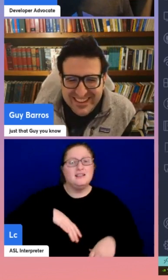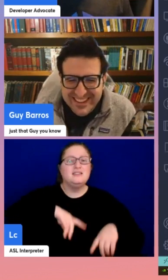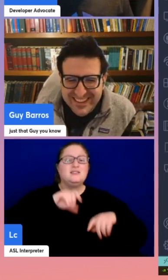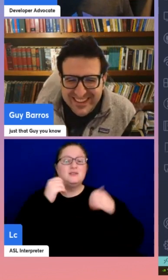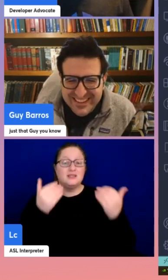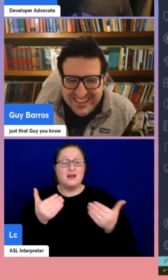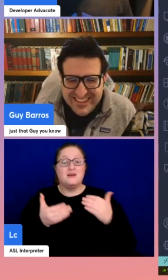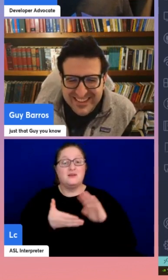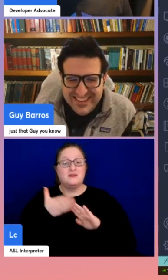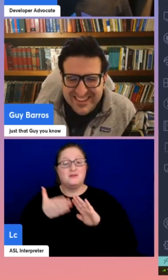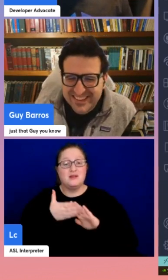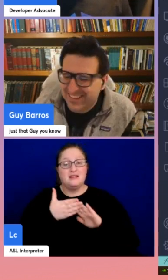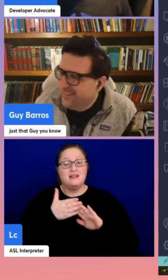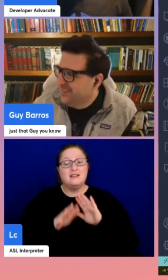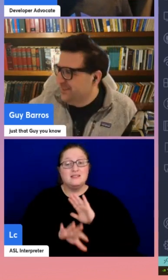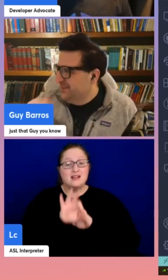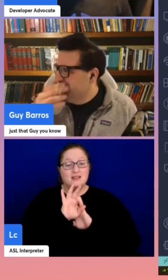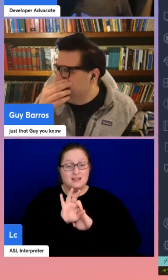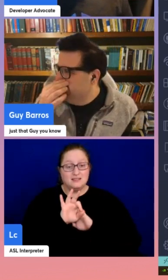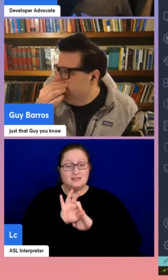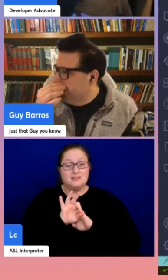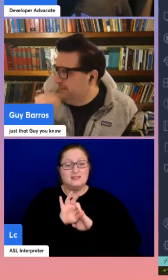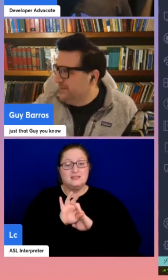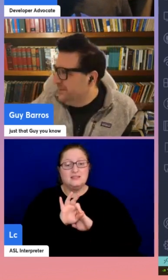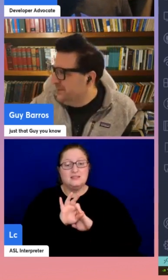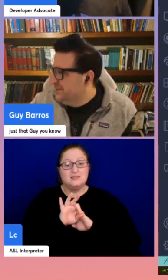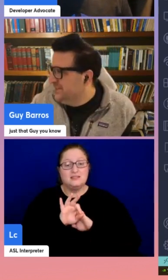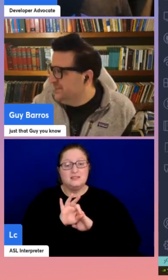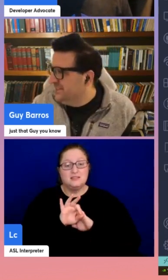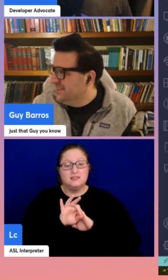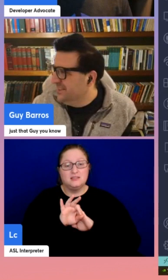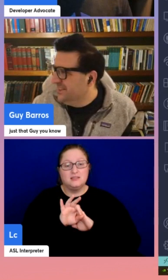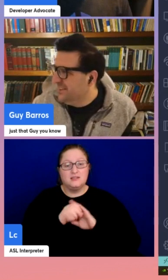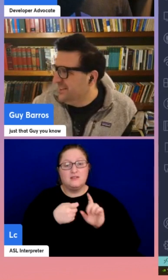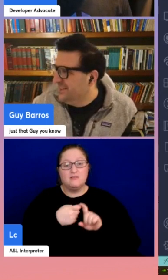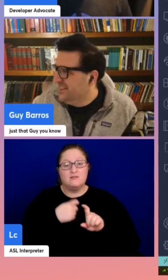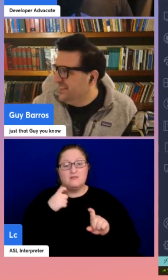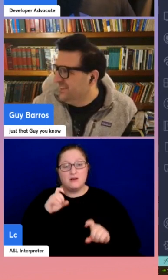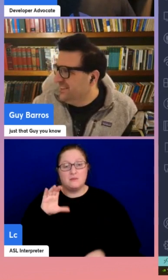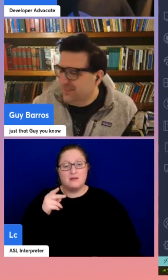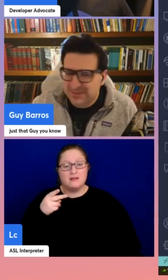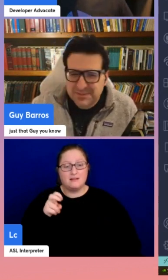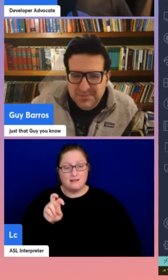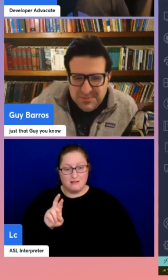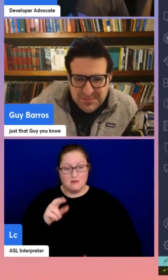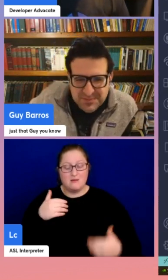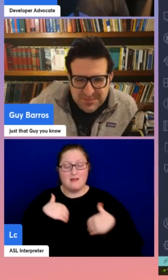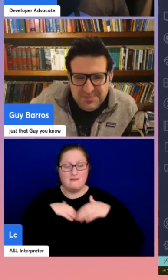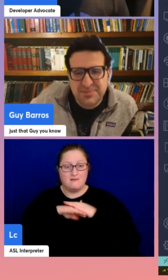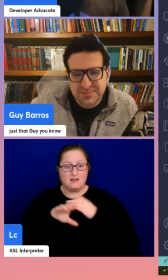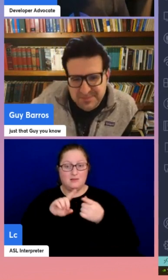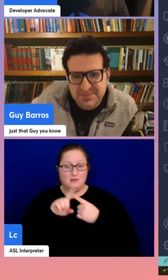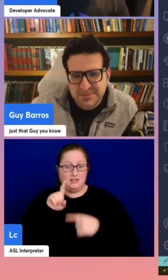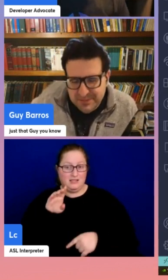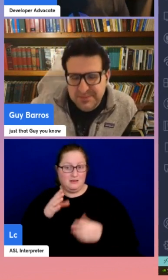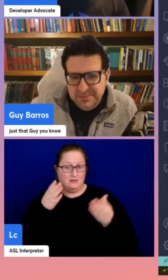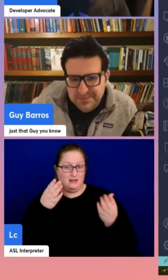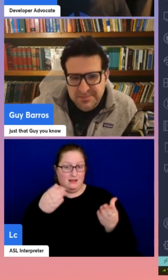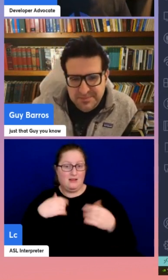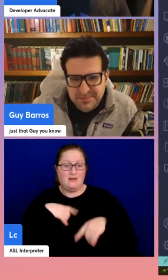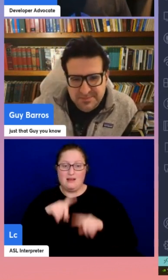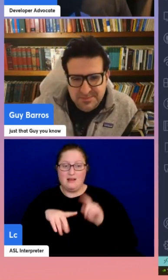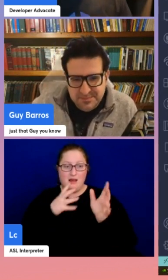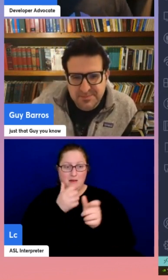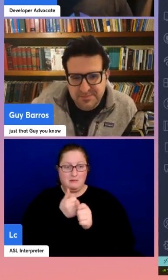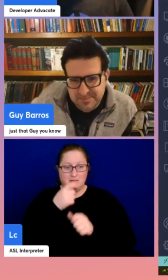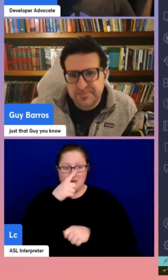running. Let's do select star from counter. So, you know, we've got access to the database there. I can't update this